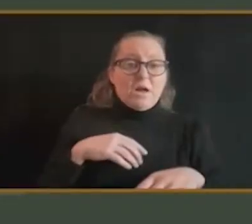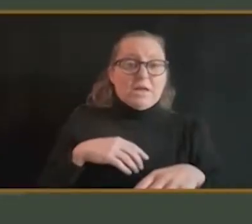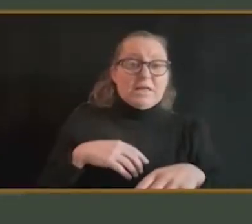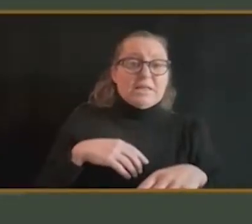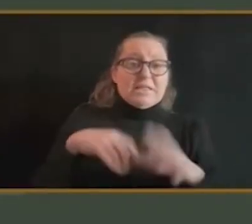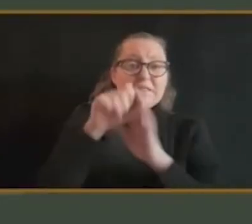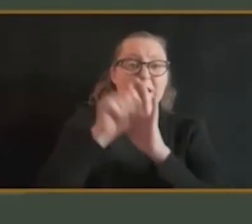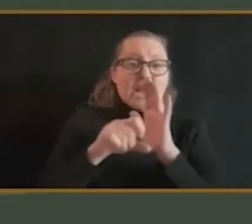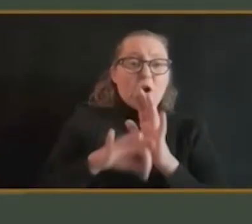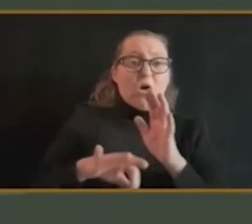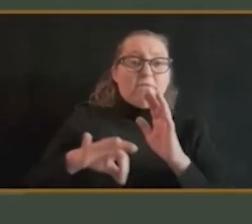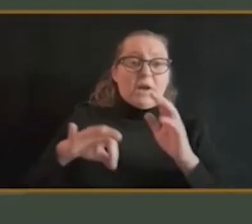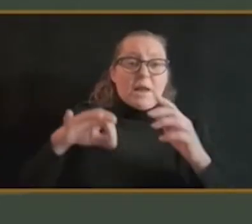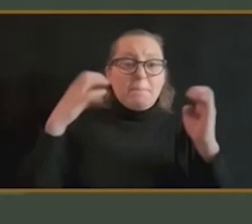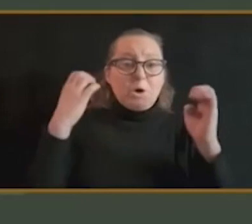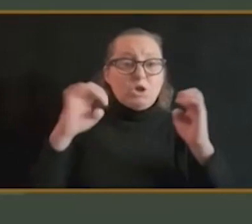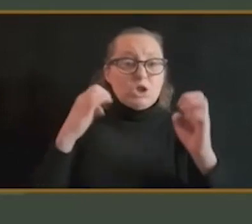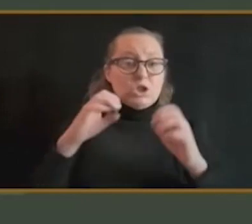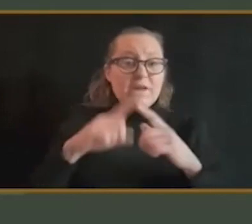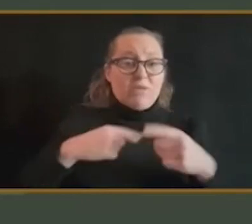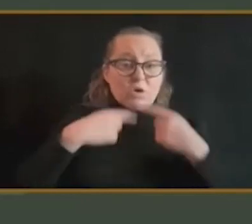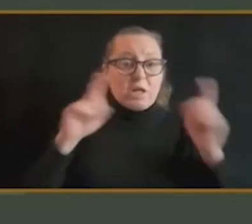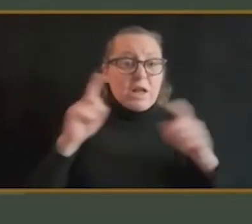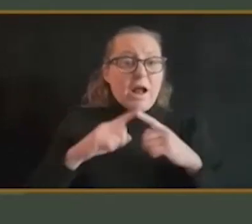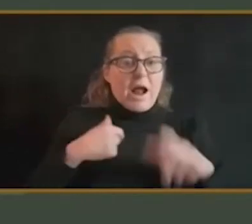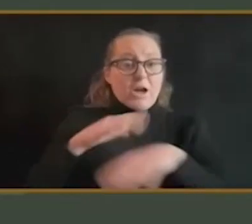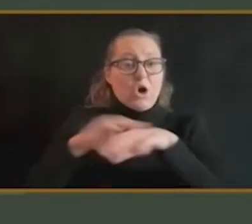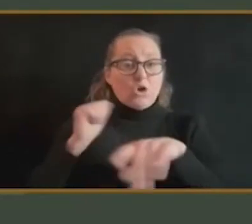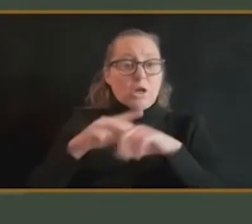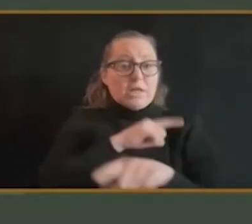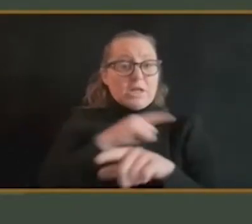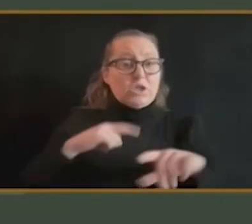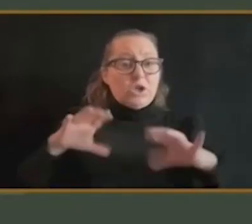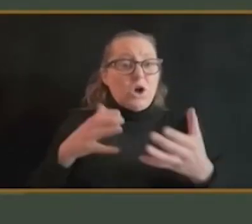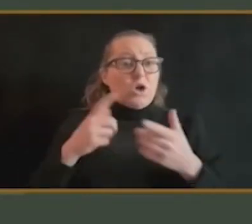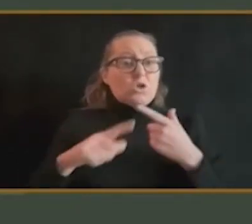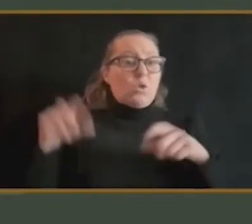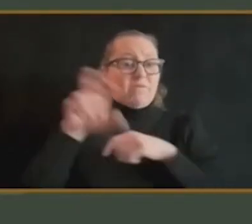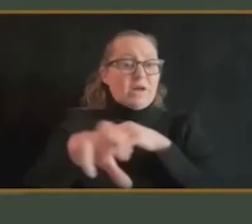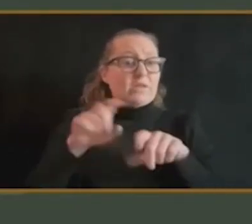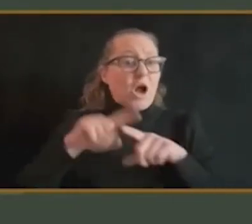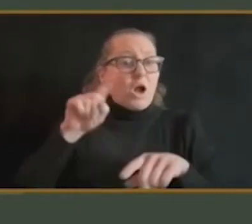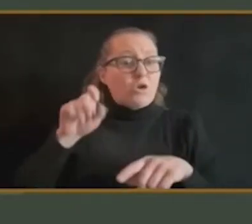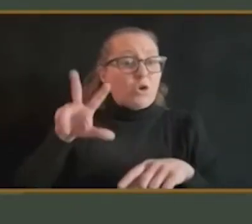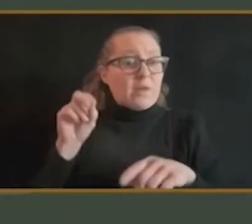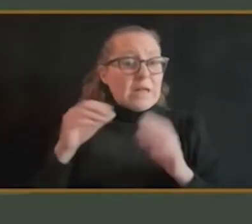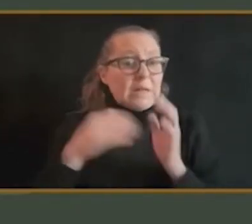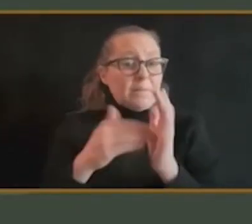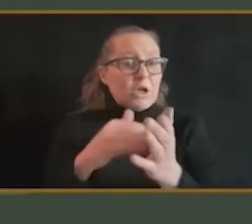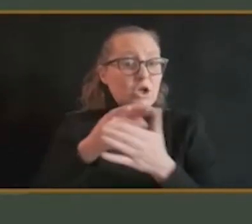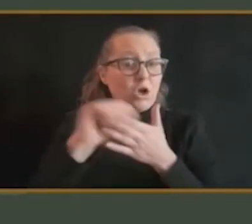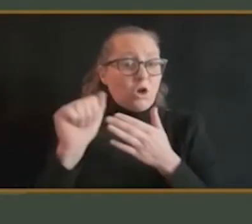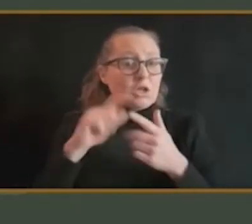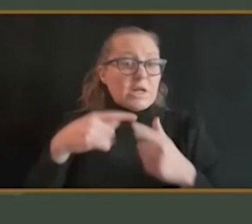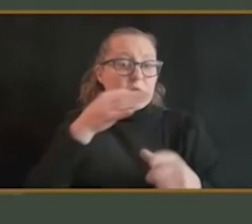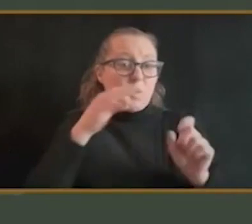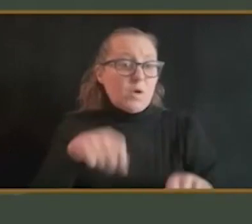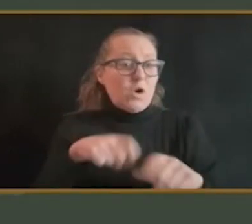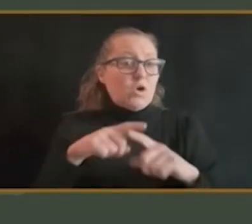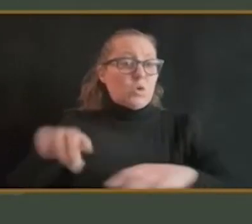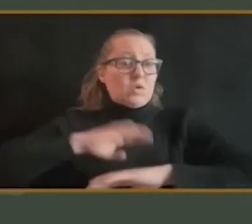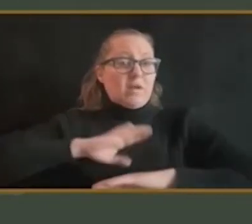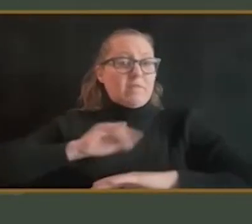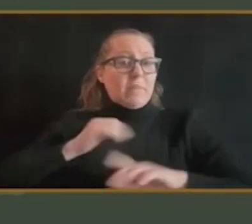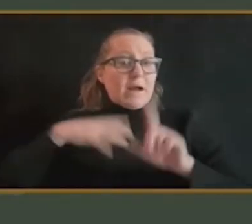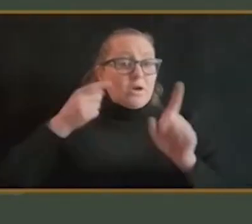on the legislature to invest $130 million as soon as possible in order to meet my goal of reducing